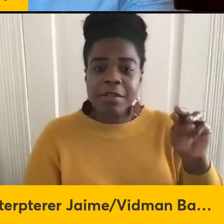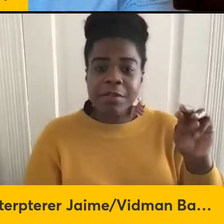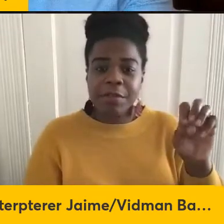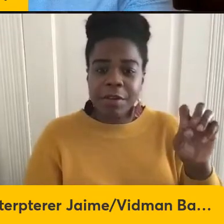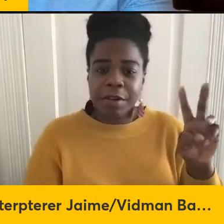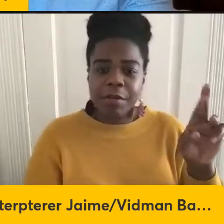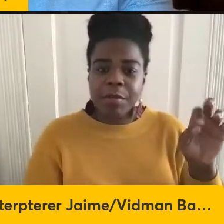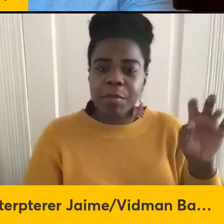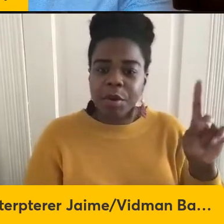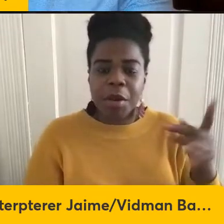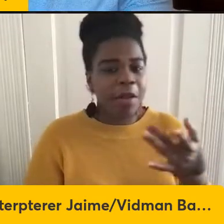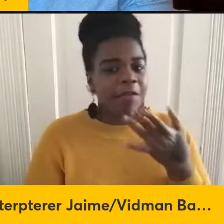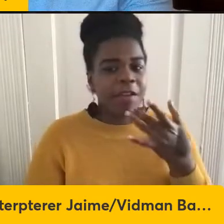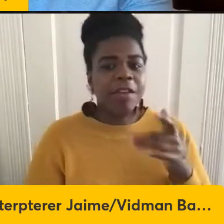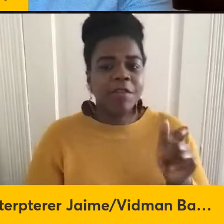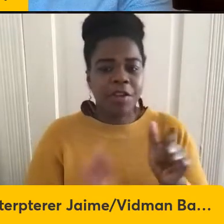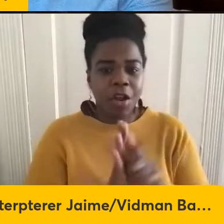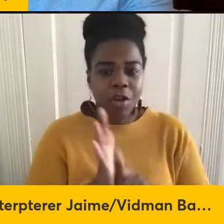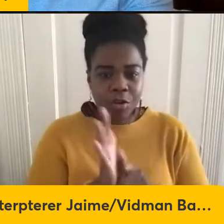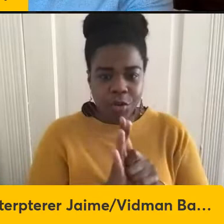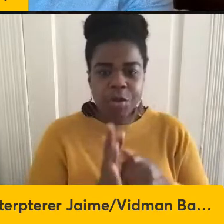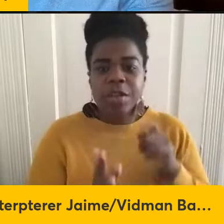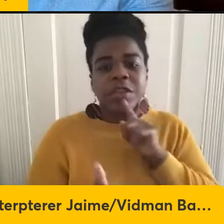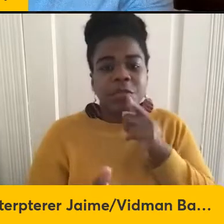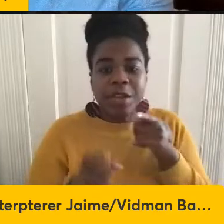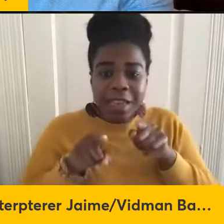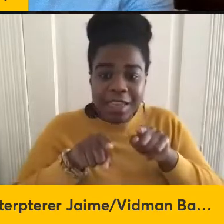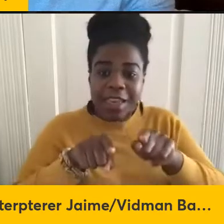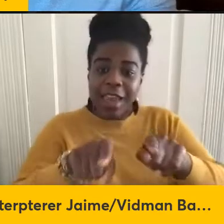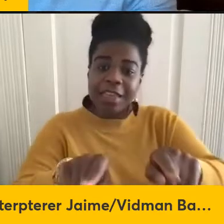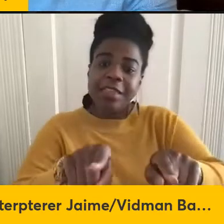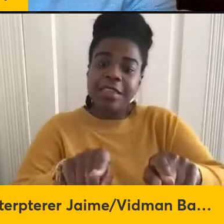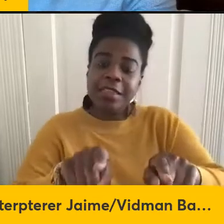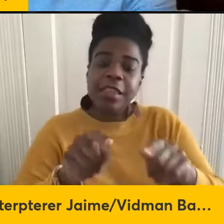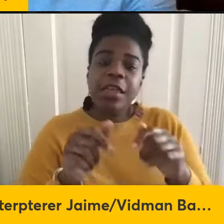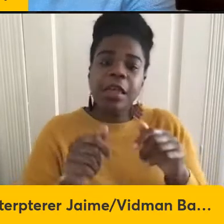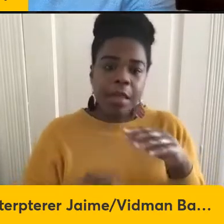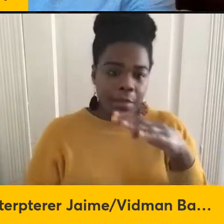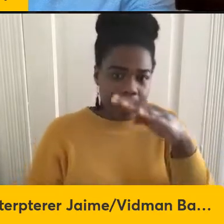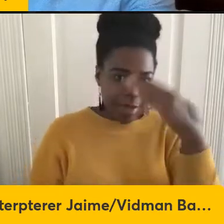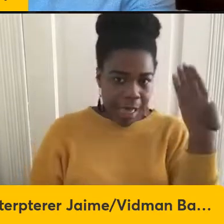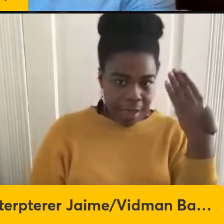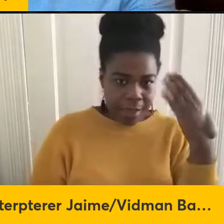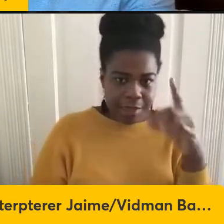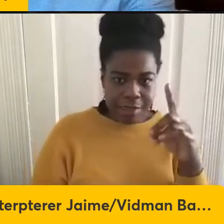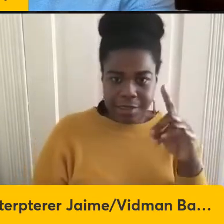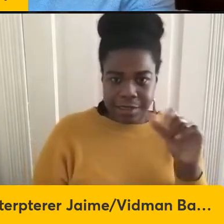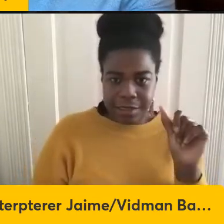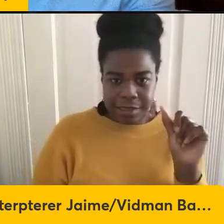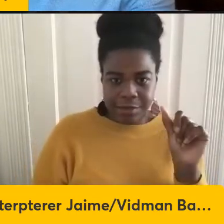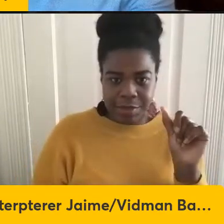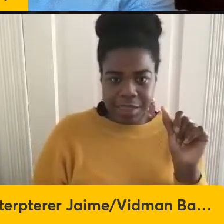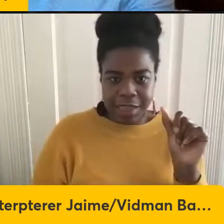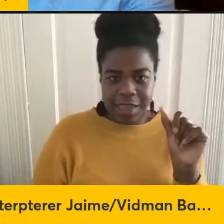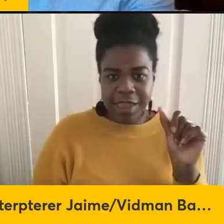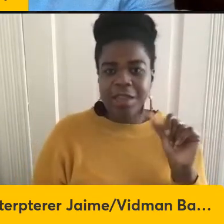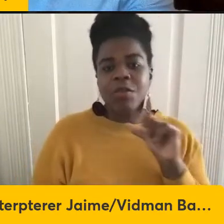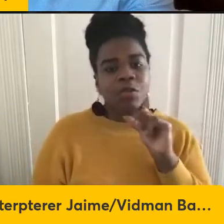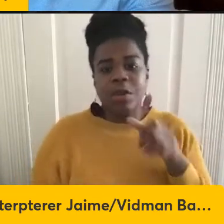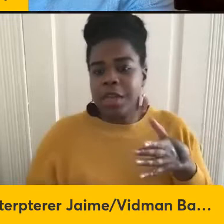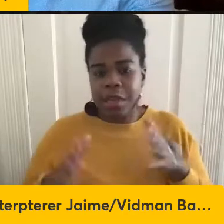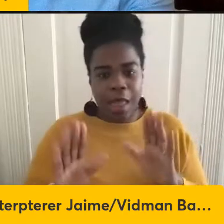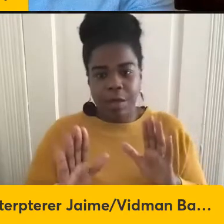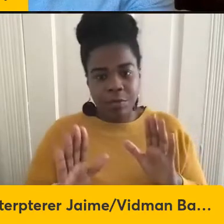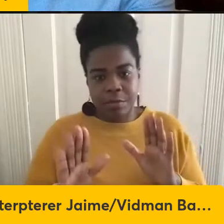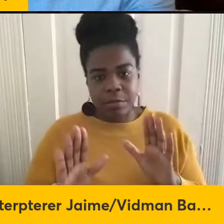of all time, because it really aligns with how, in being Black, disability is not something we allow ourselves. And